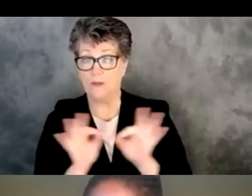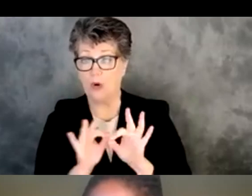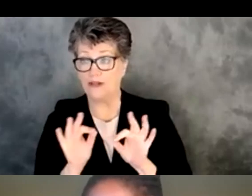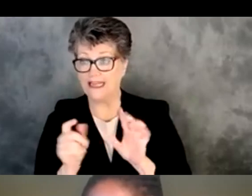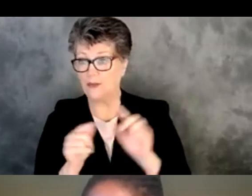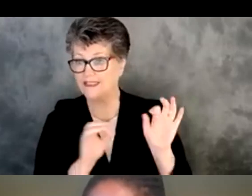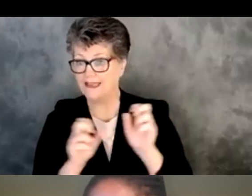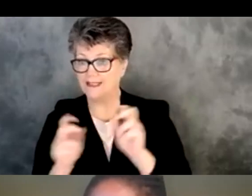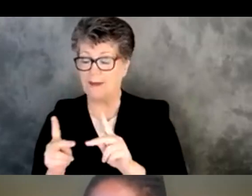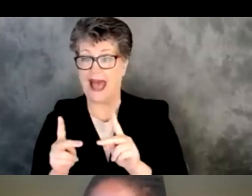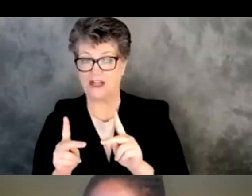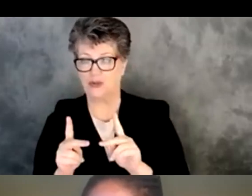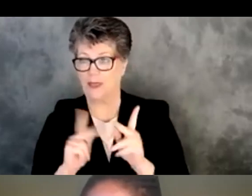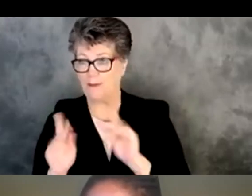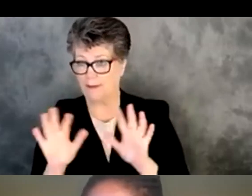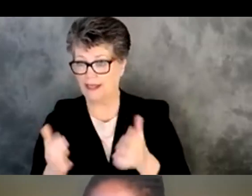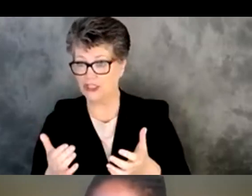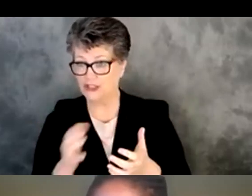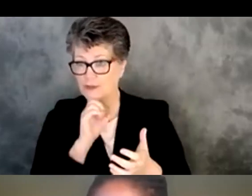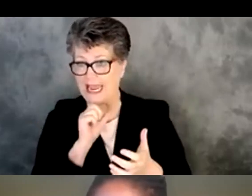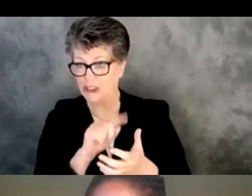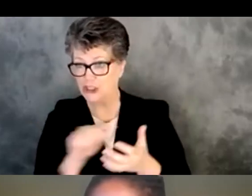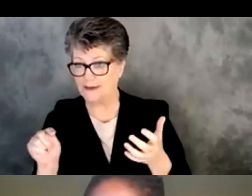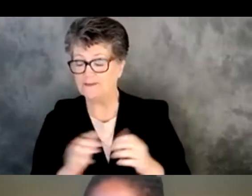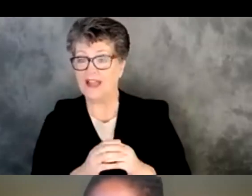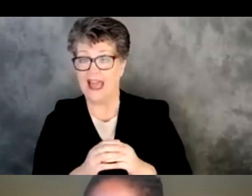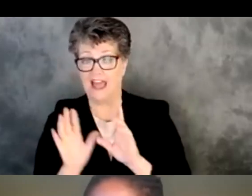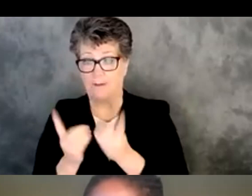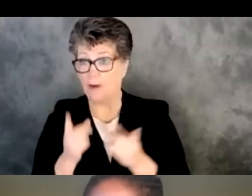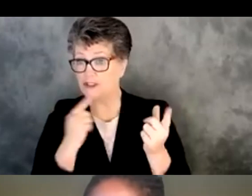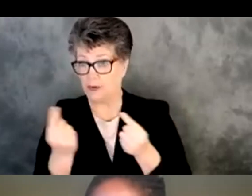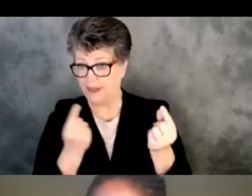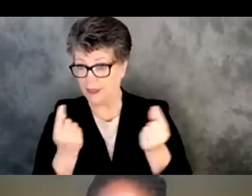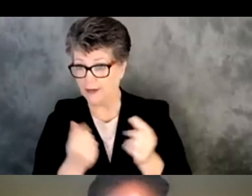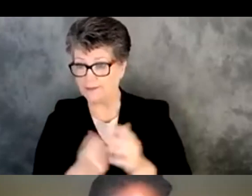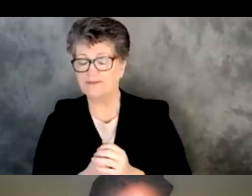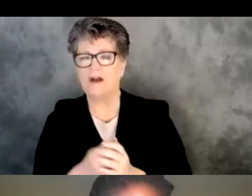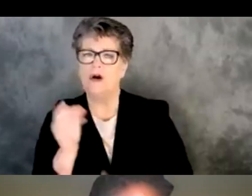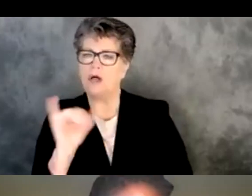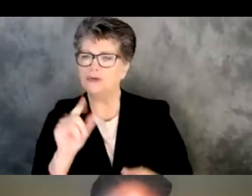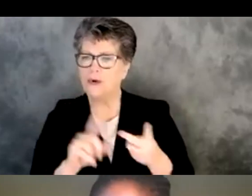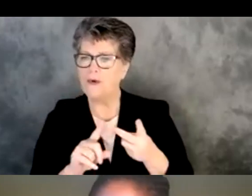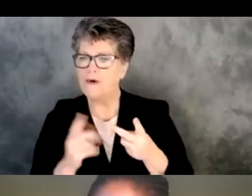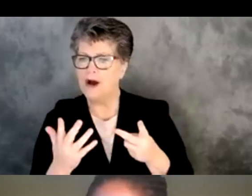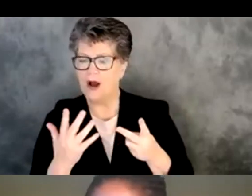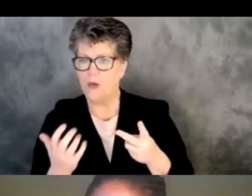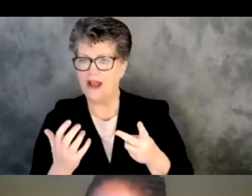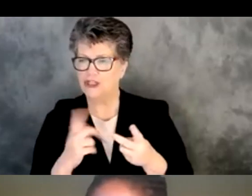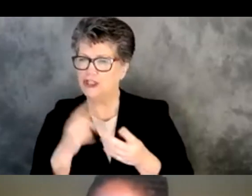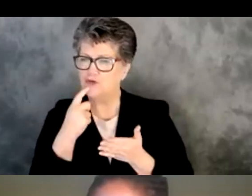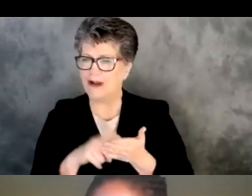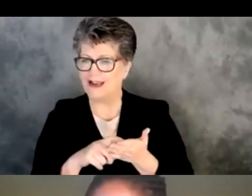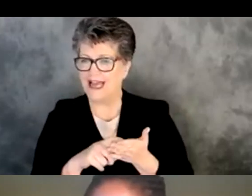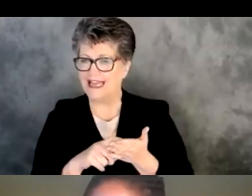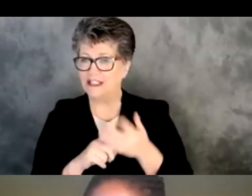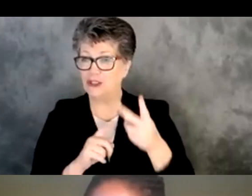to the Asian population and some of the things that our departments are doing. I did want to also just recognize